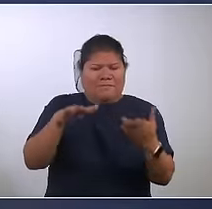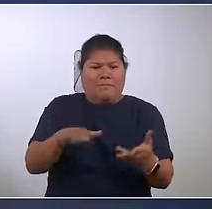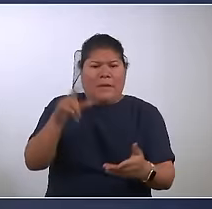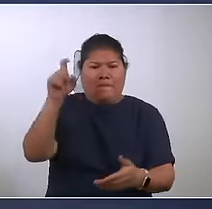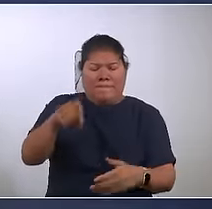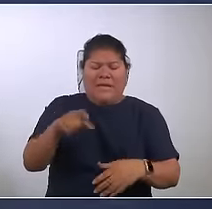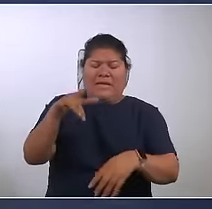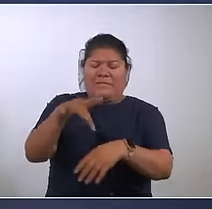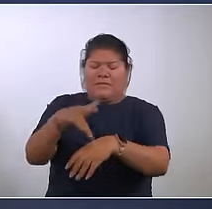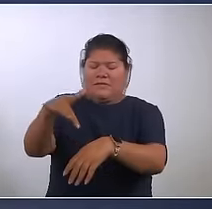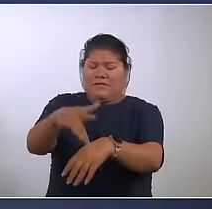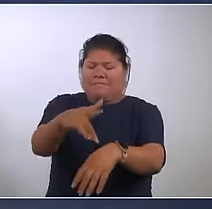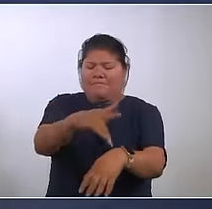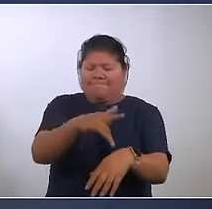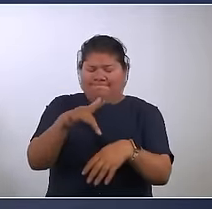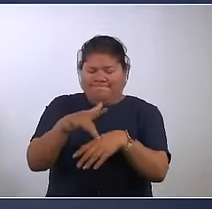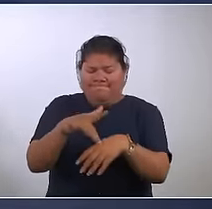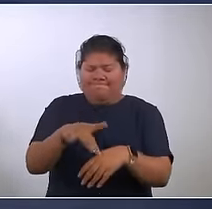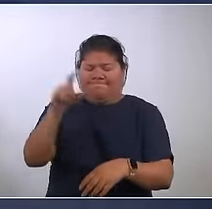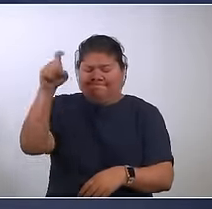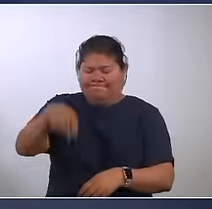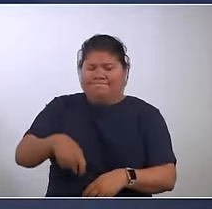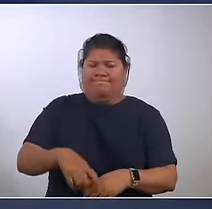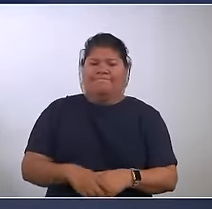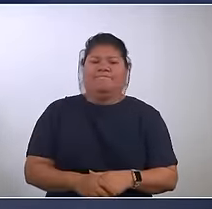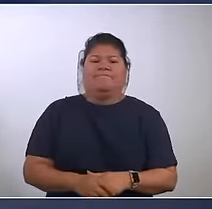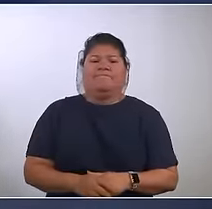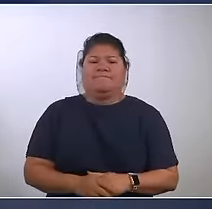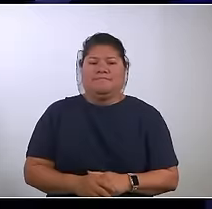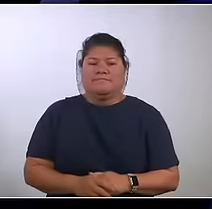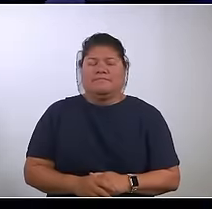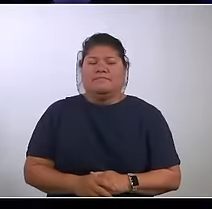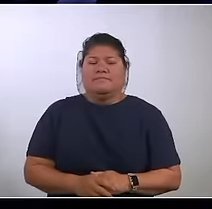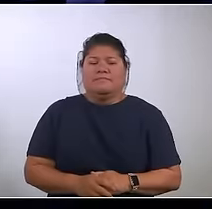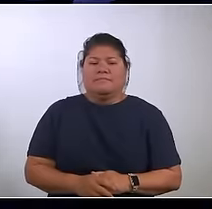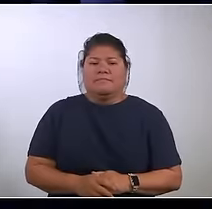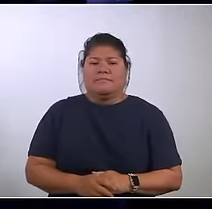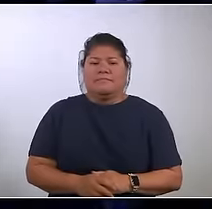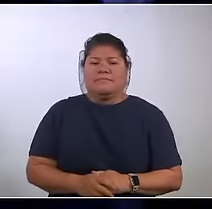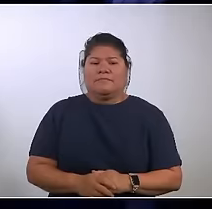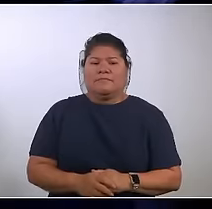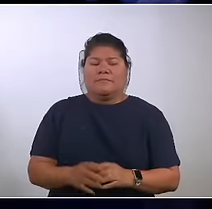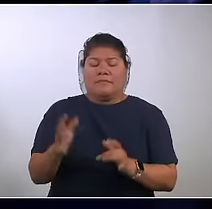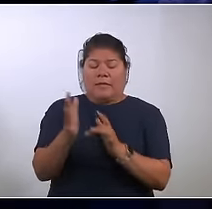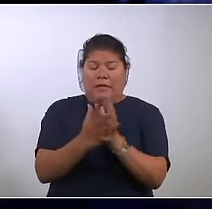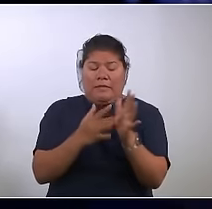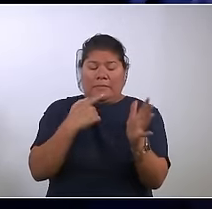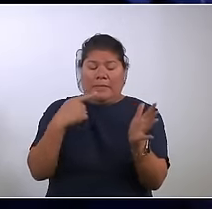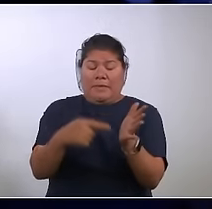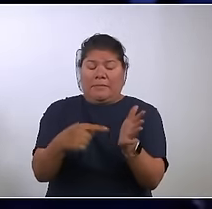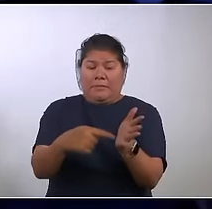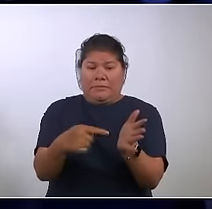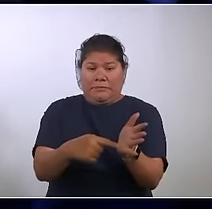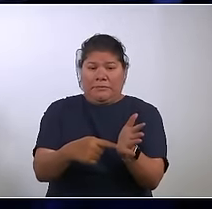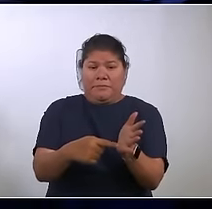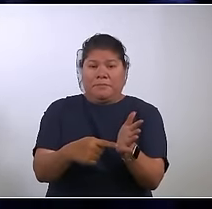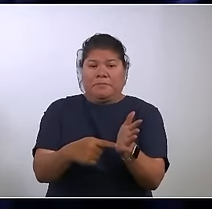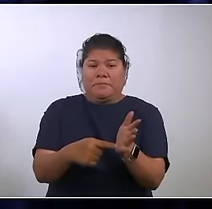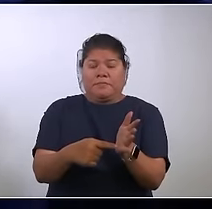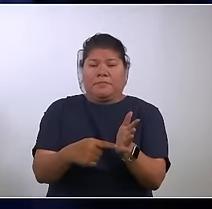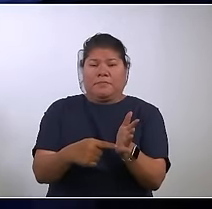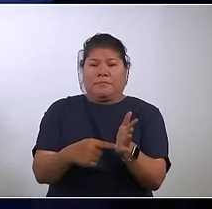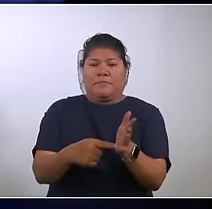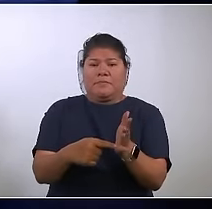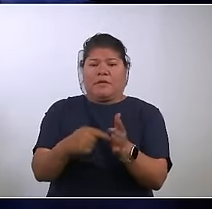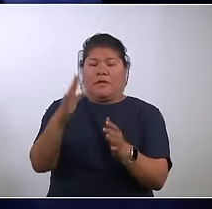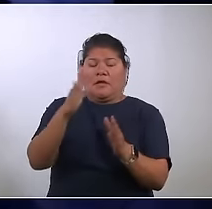tendrá que ser tocado. Must be touched. La Biblia nos dice. The Bible tells que Dios